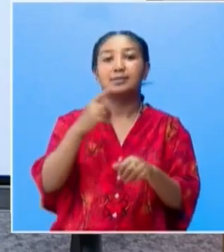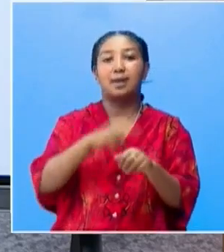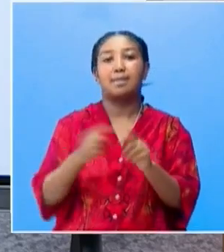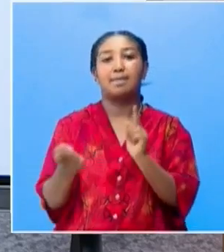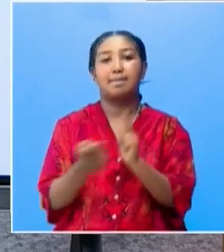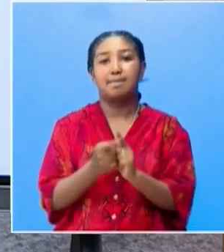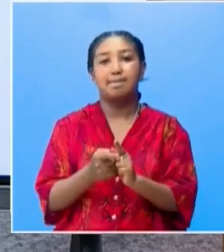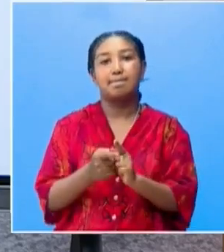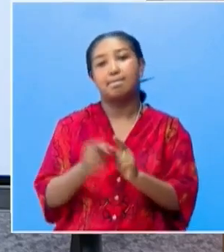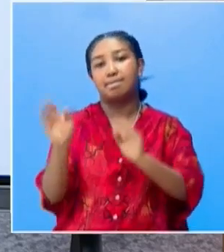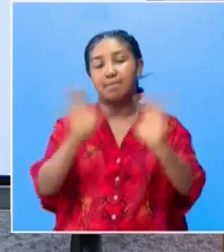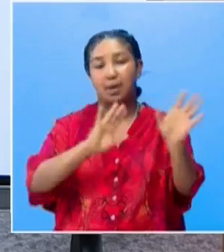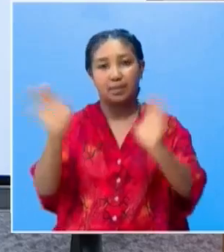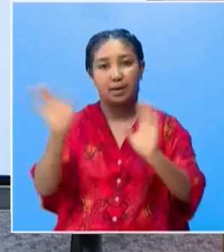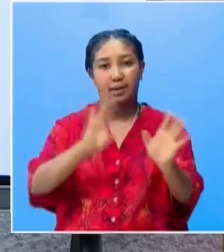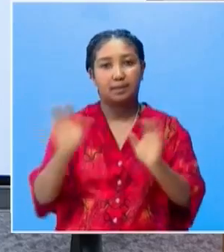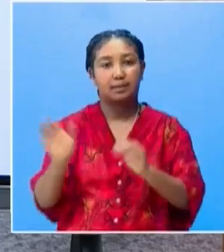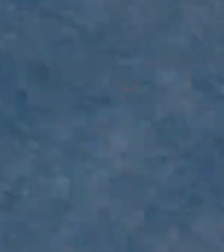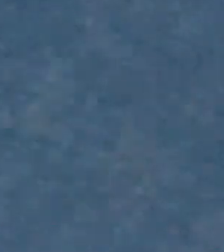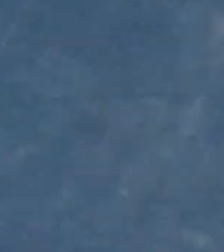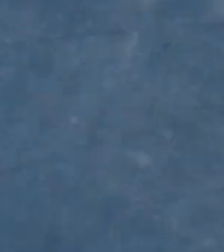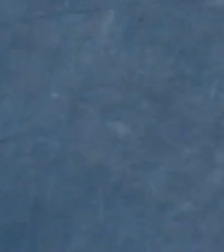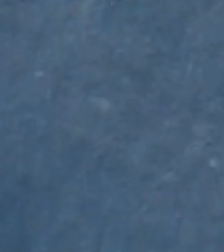time. Until then, have a good one.